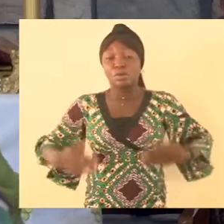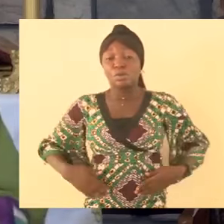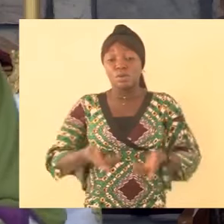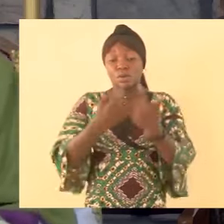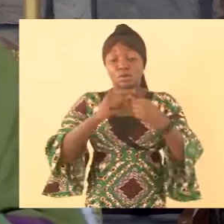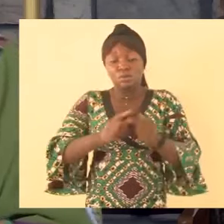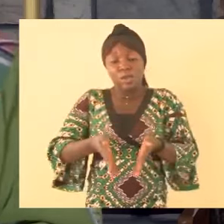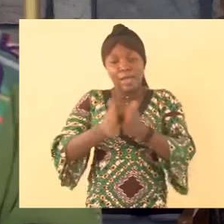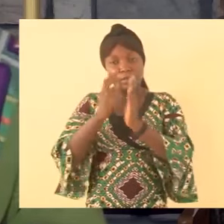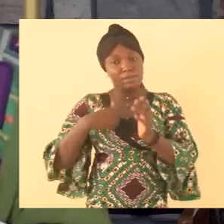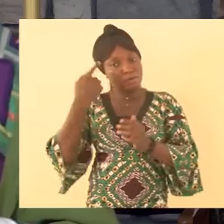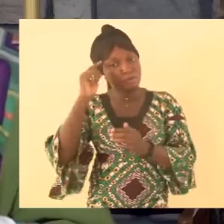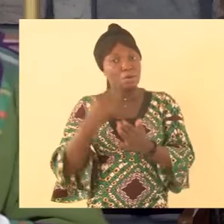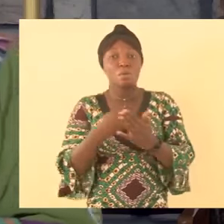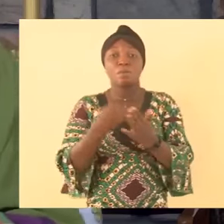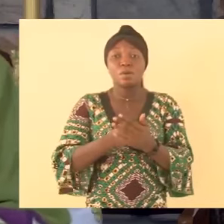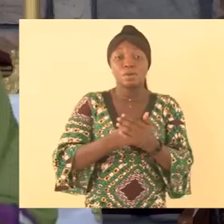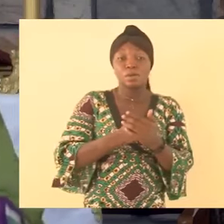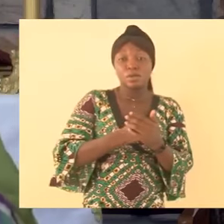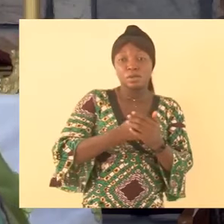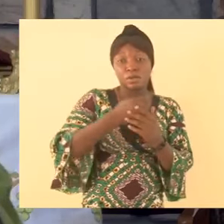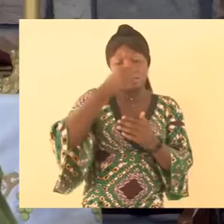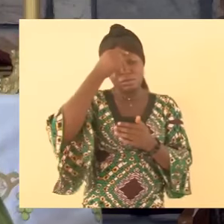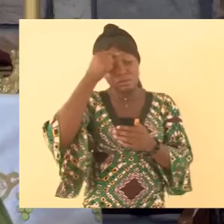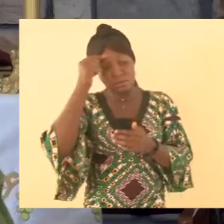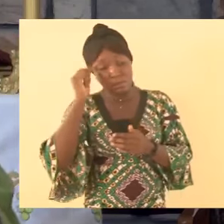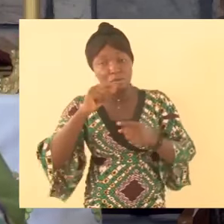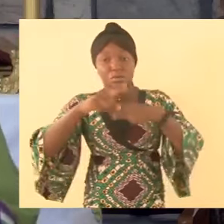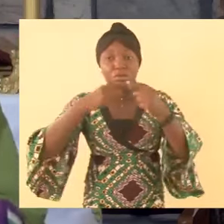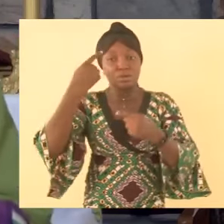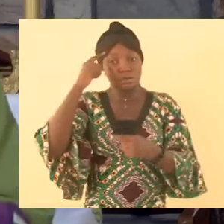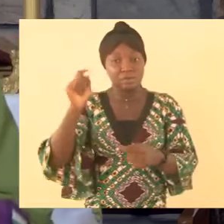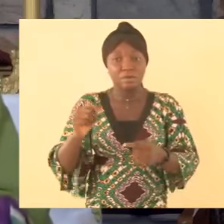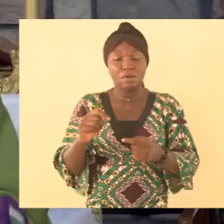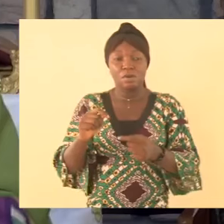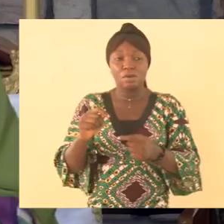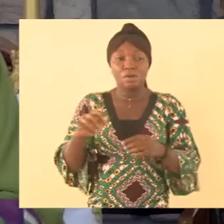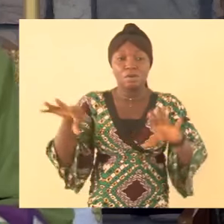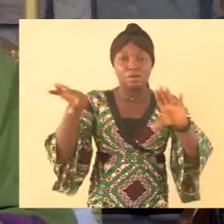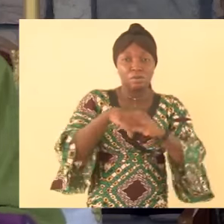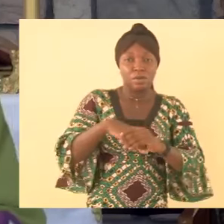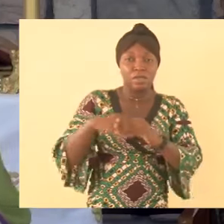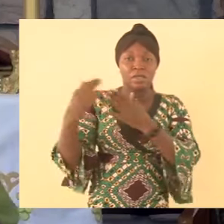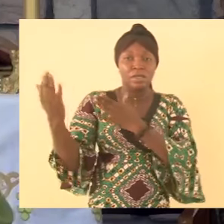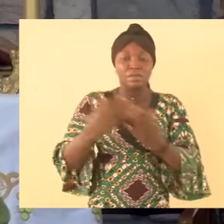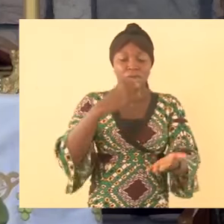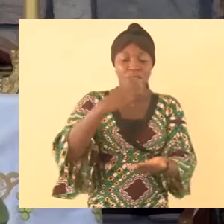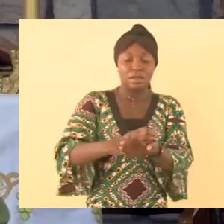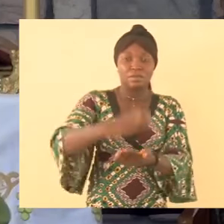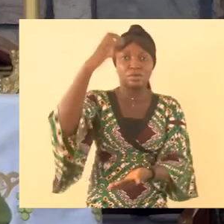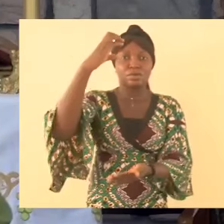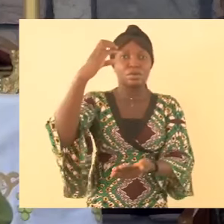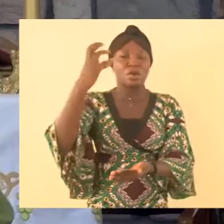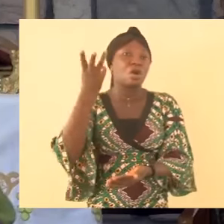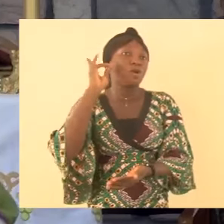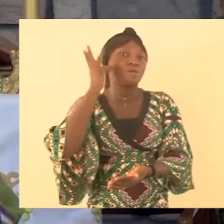somebody comes to ask me for money because to support him because he's going for wedding. And you know what he does? He brings a bottle of wine.